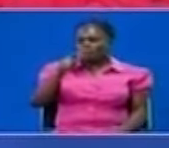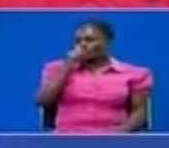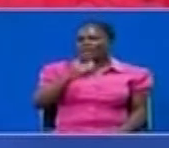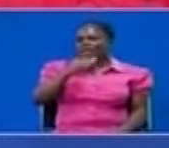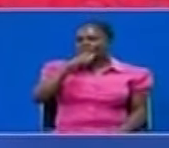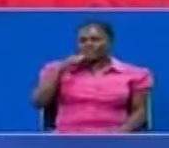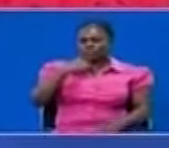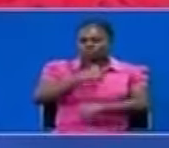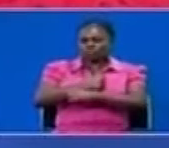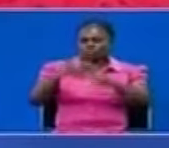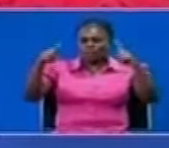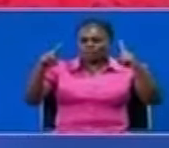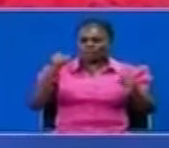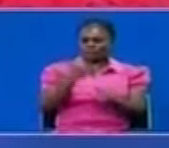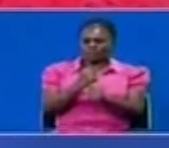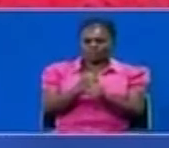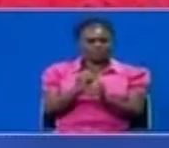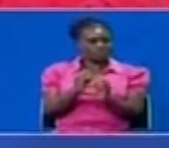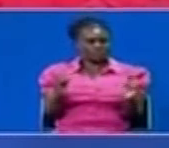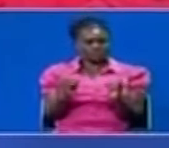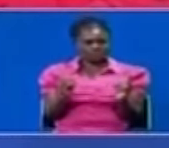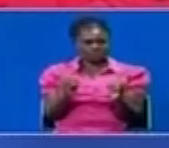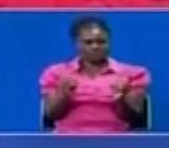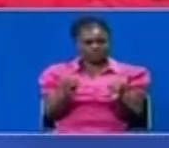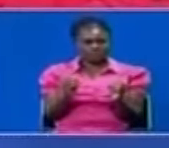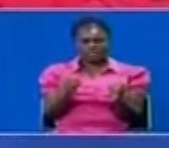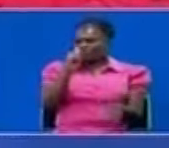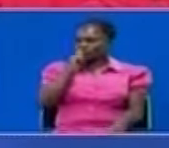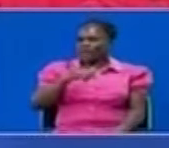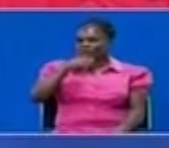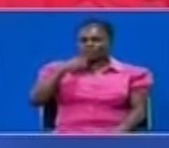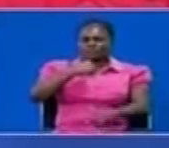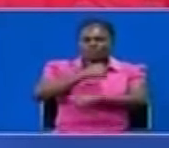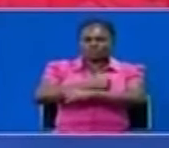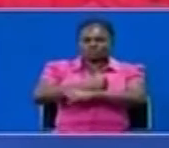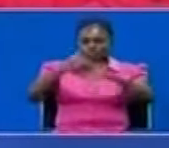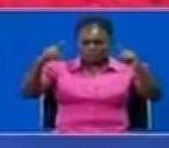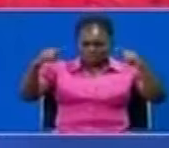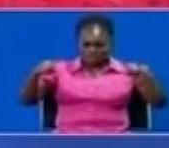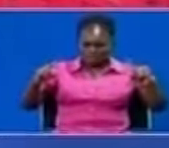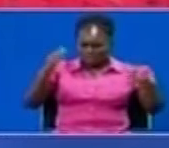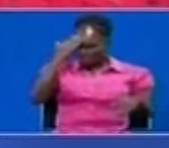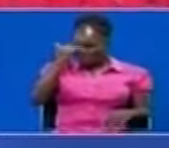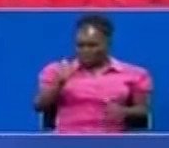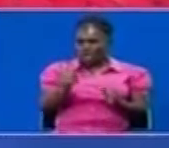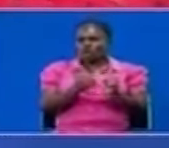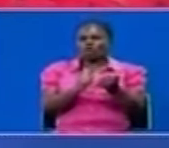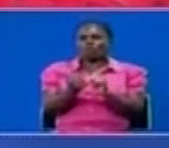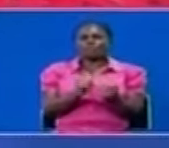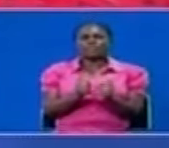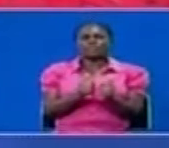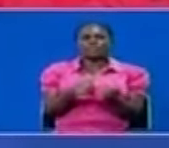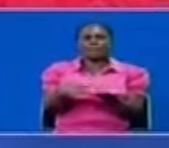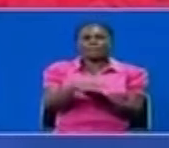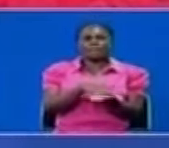of performance. Nothing can be further from the truth. Private schools have excelled because of a